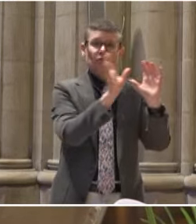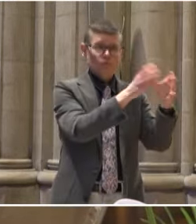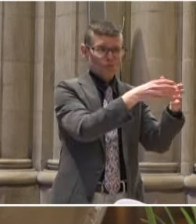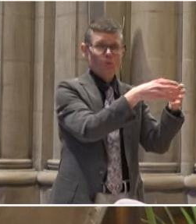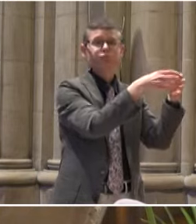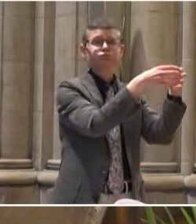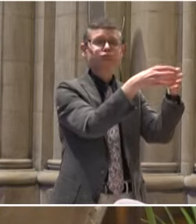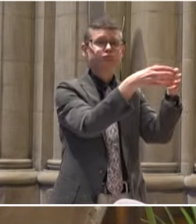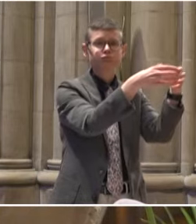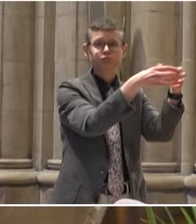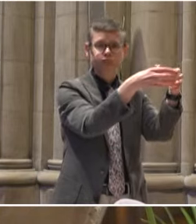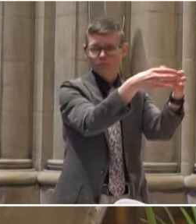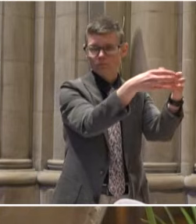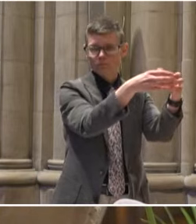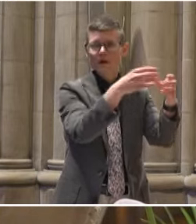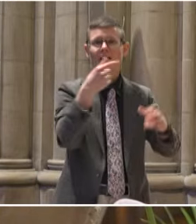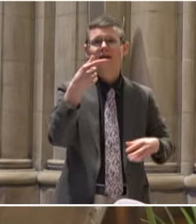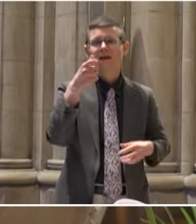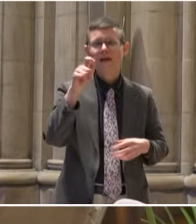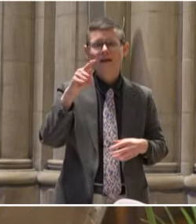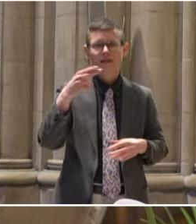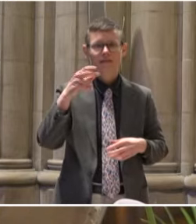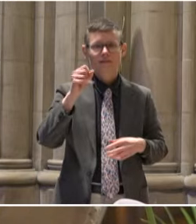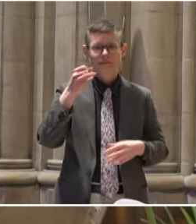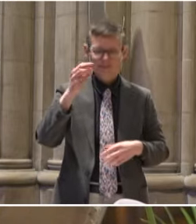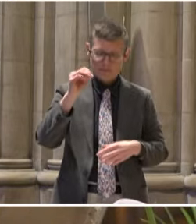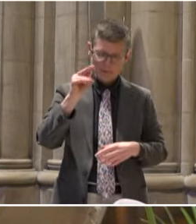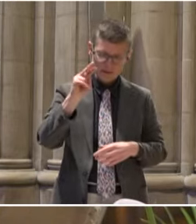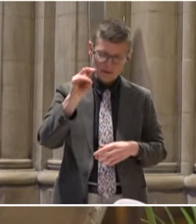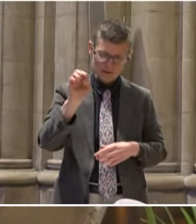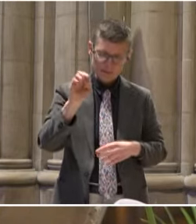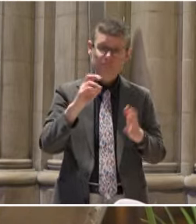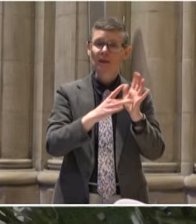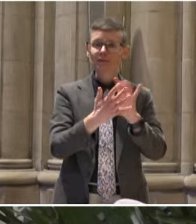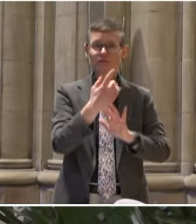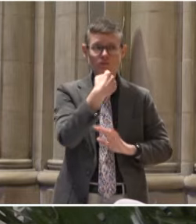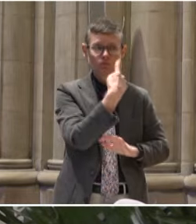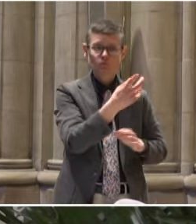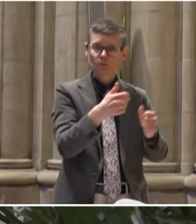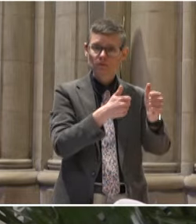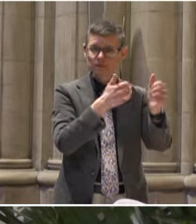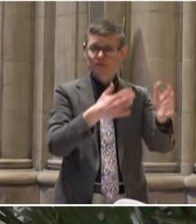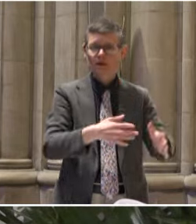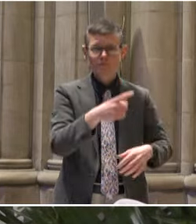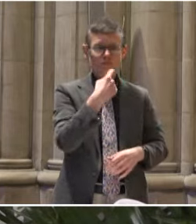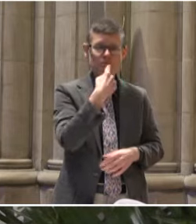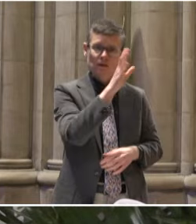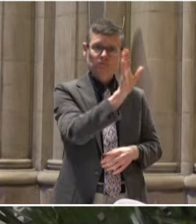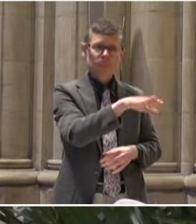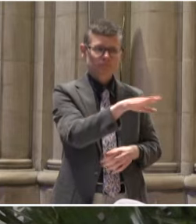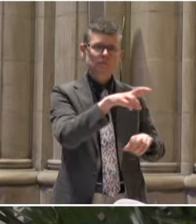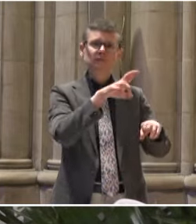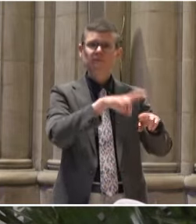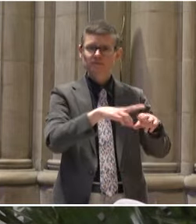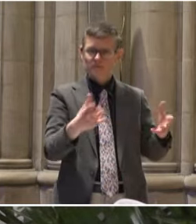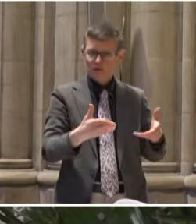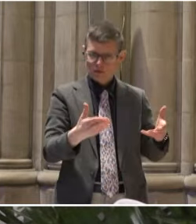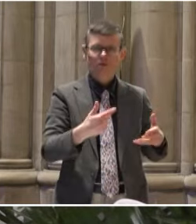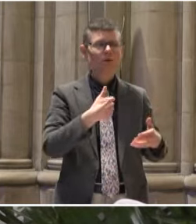called Gethsemane, and Jesus said to his disciples, Sit here while I